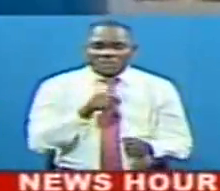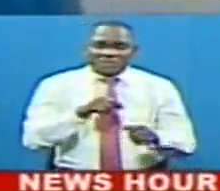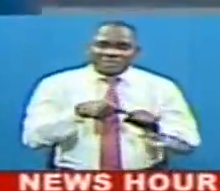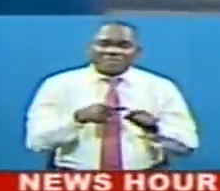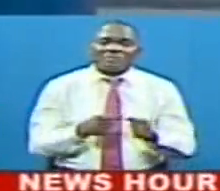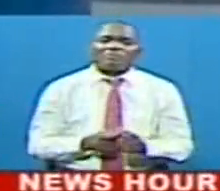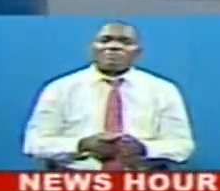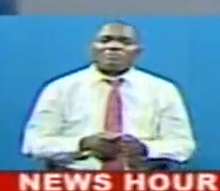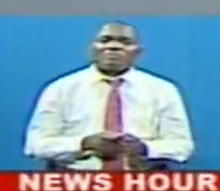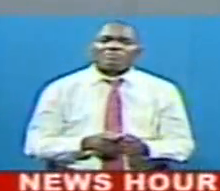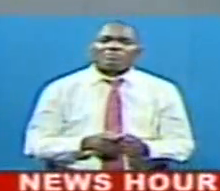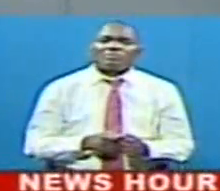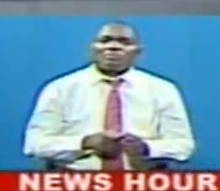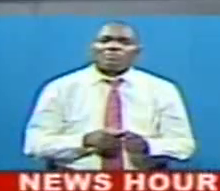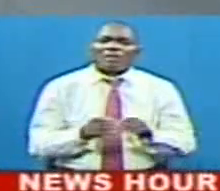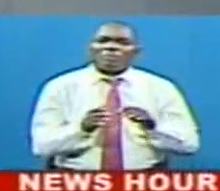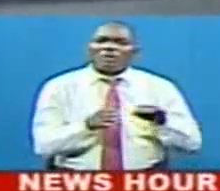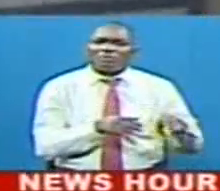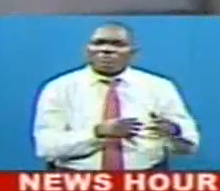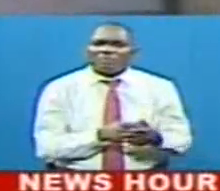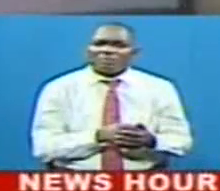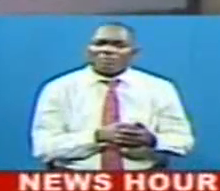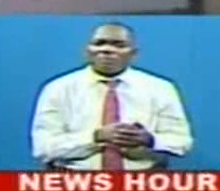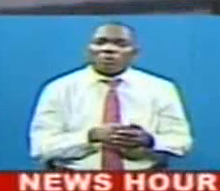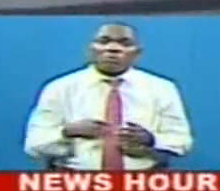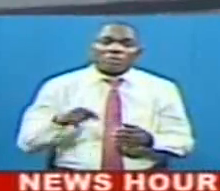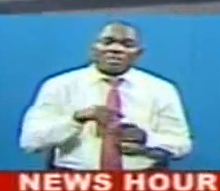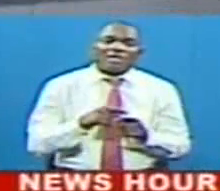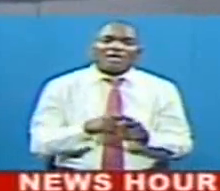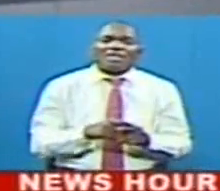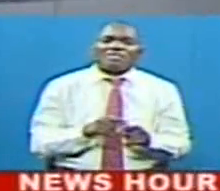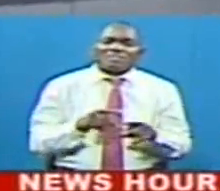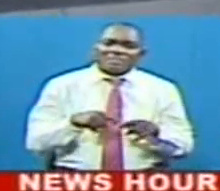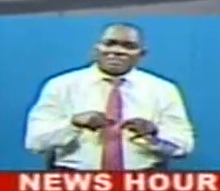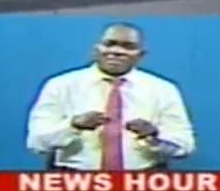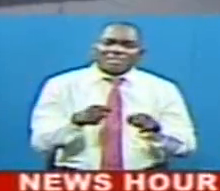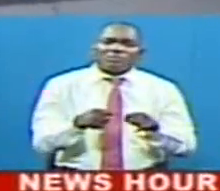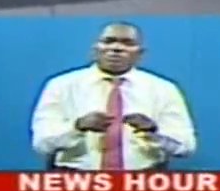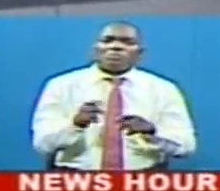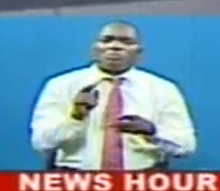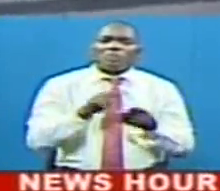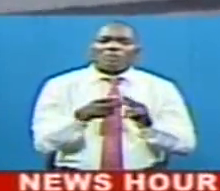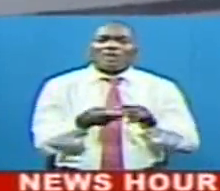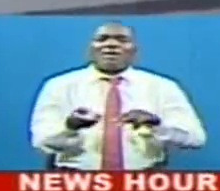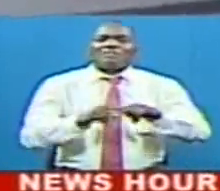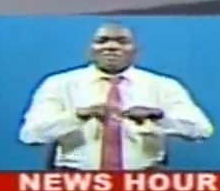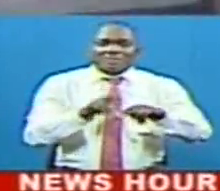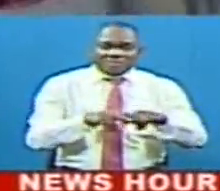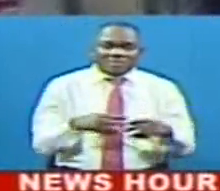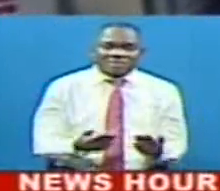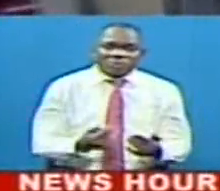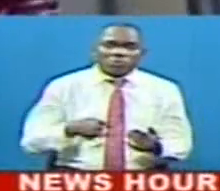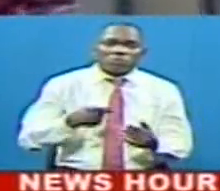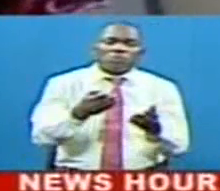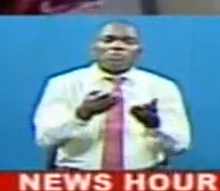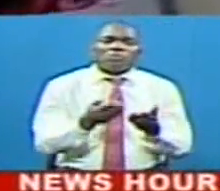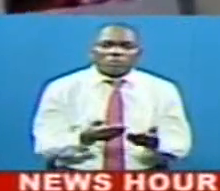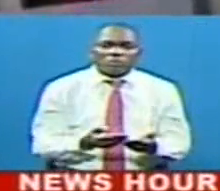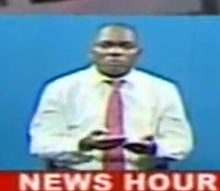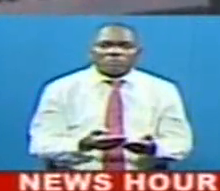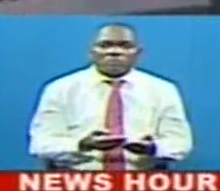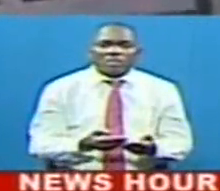CETA. The government has resolved the issue and will return to